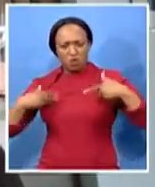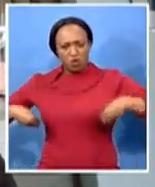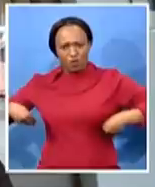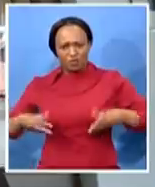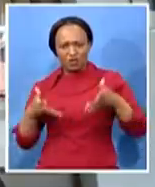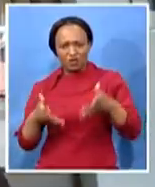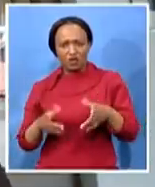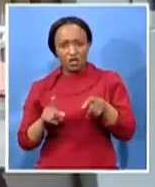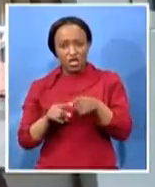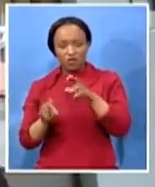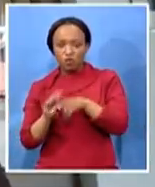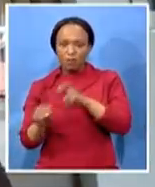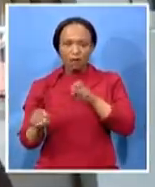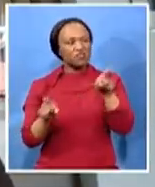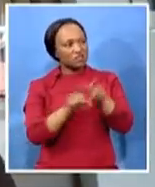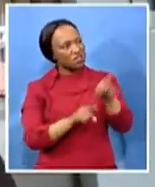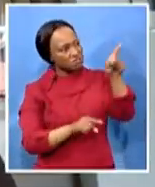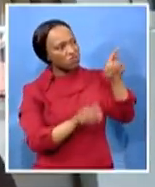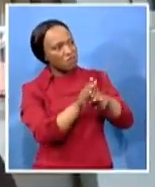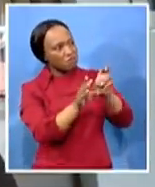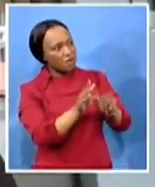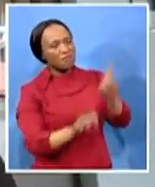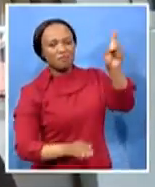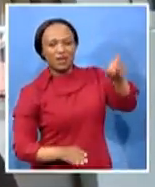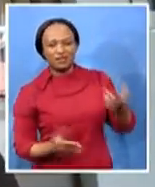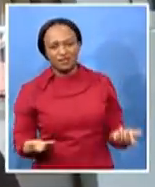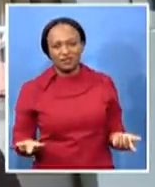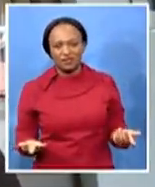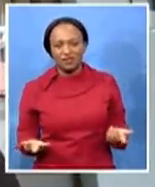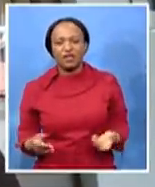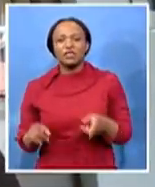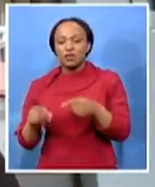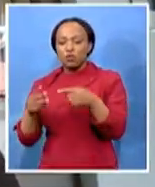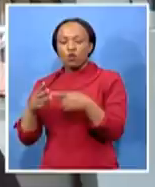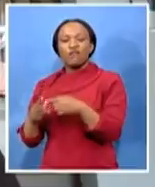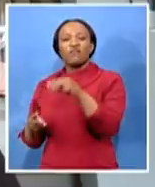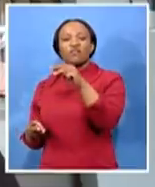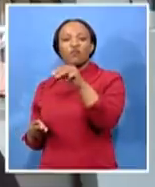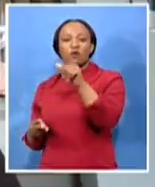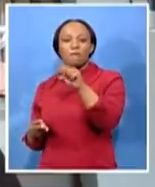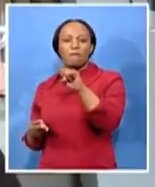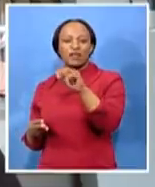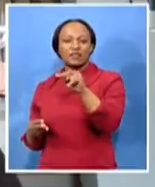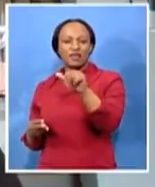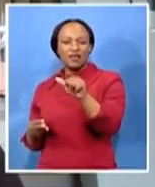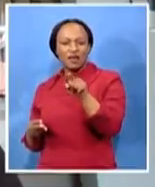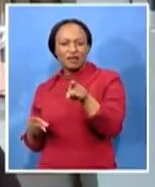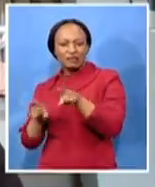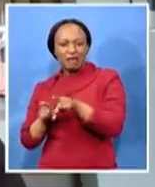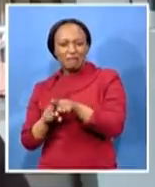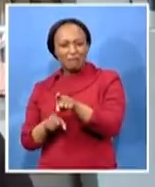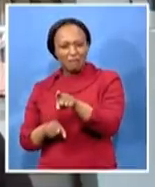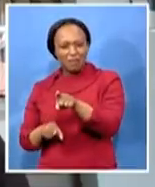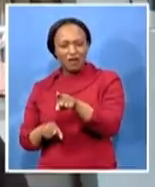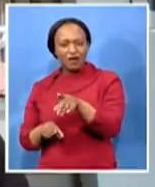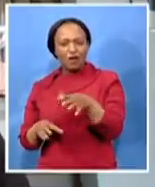So you can see, today you have Masina. There is that consistency to get the conference in disarray, to end